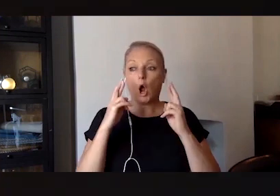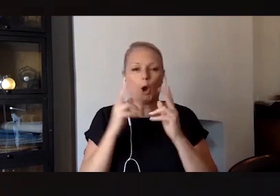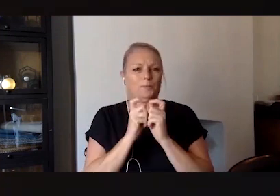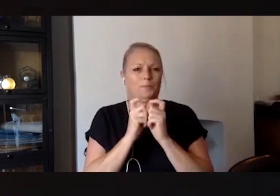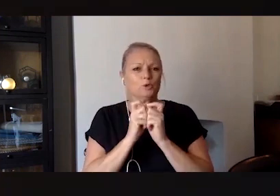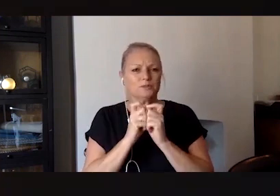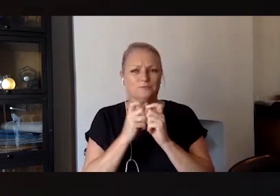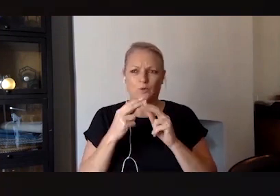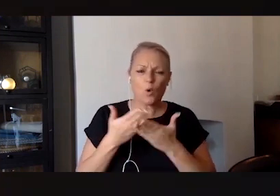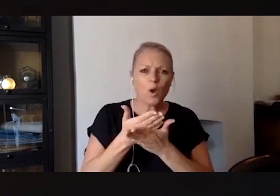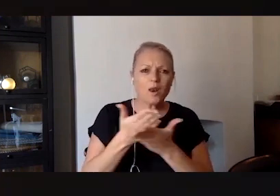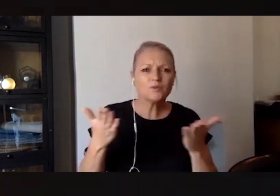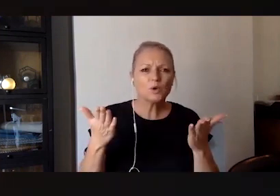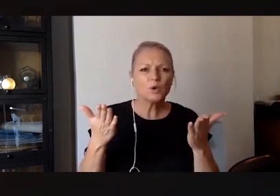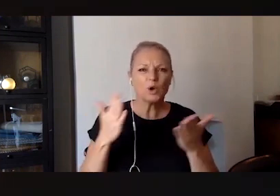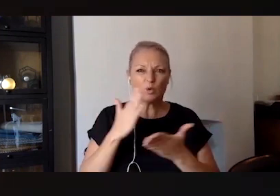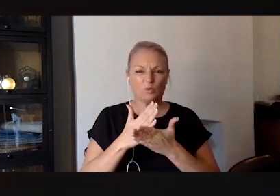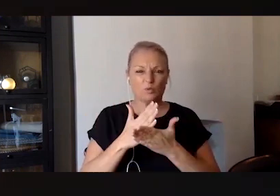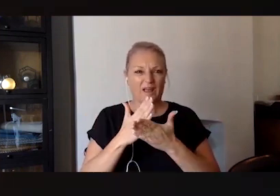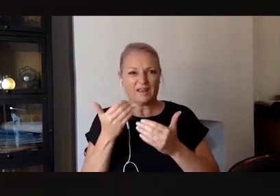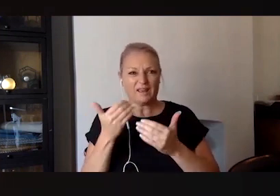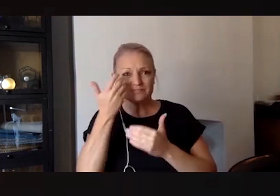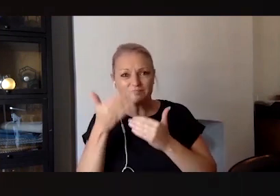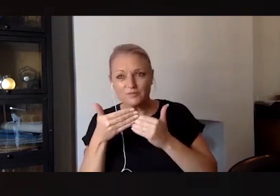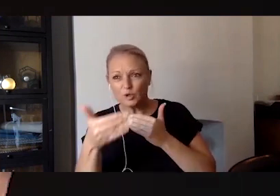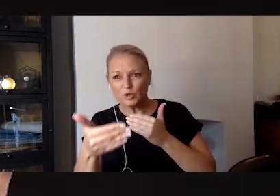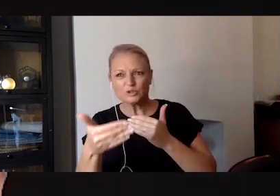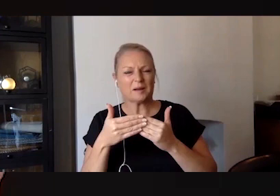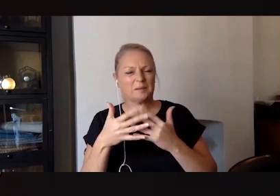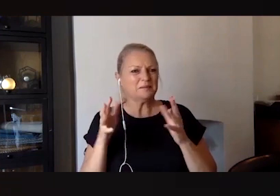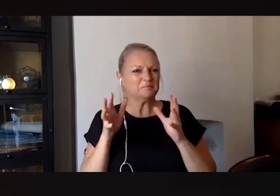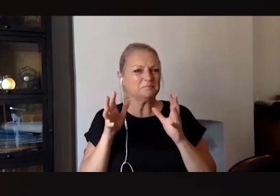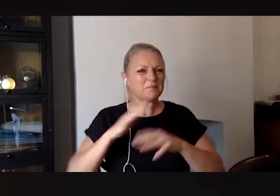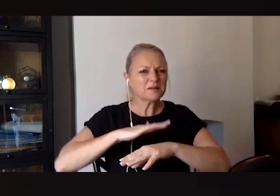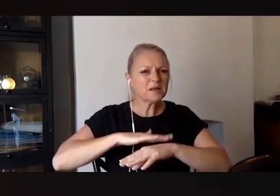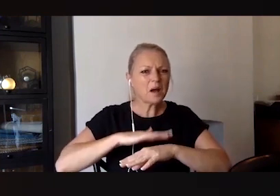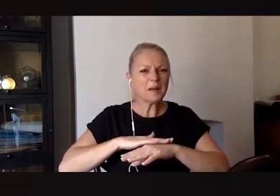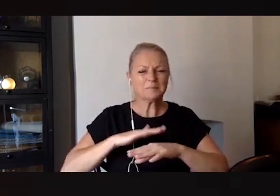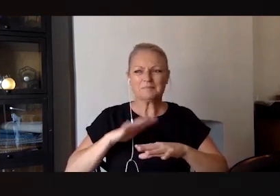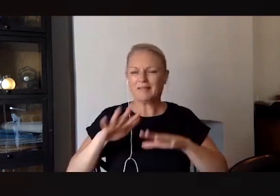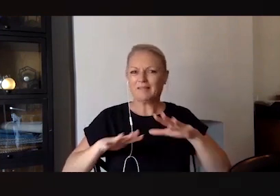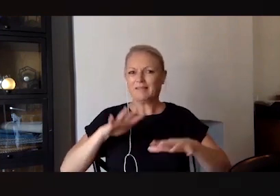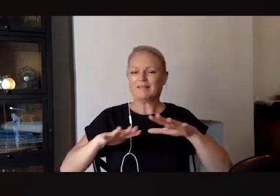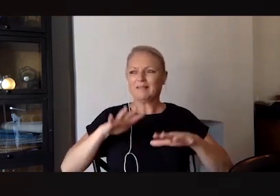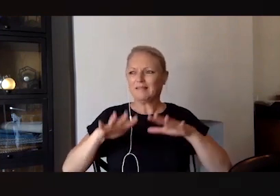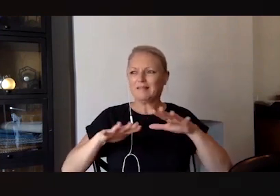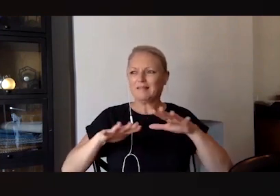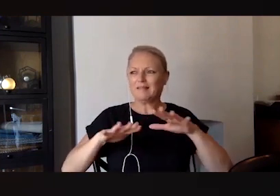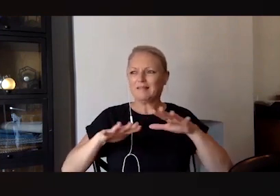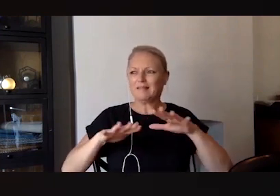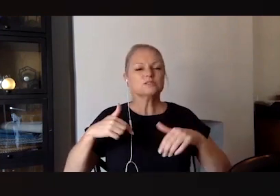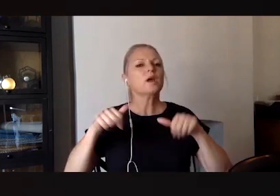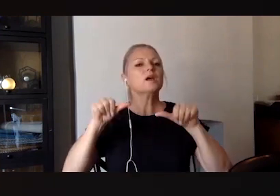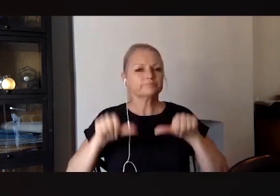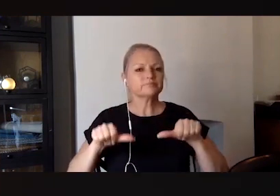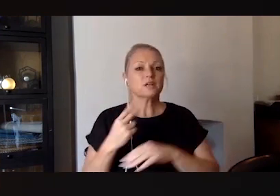this complex period ahead. The webinar series will run over the coming months and we will be online twice a week. These